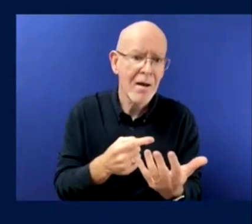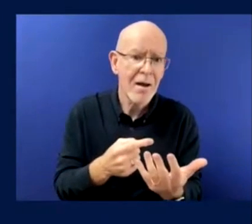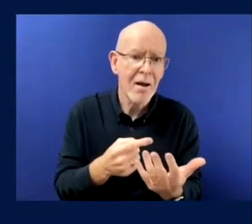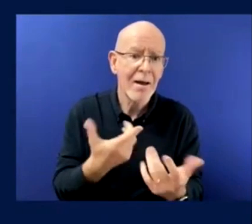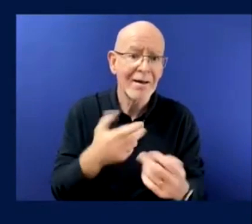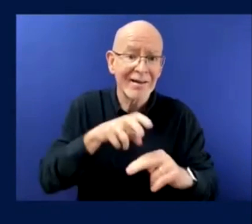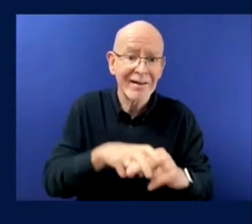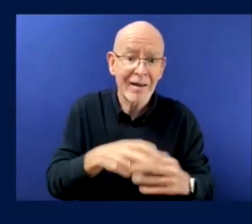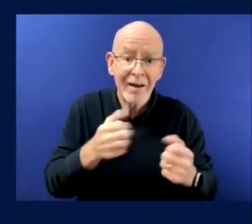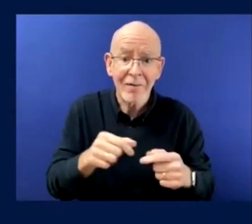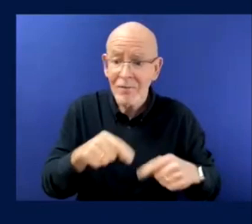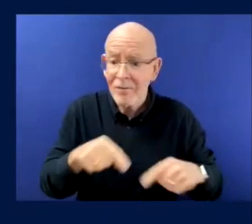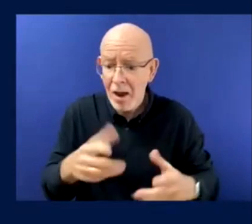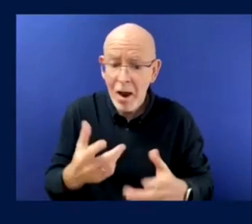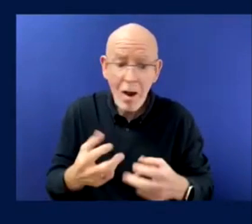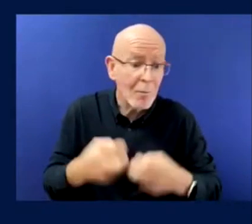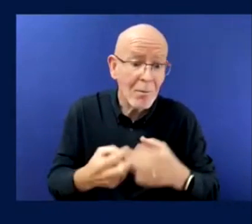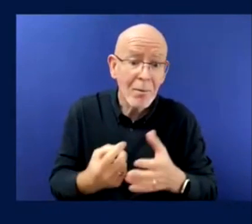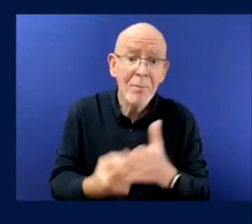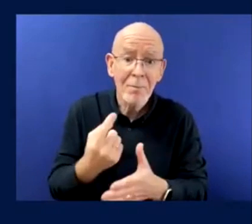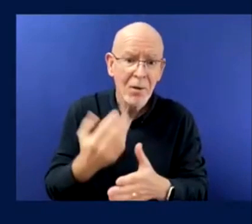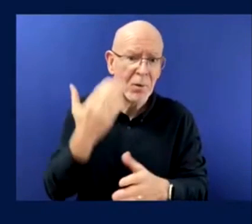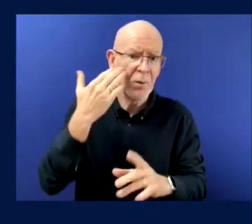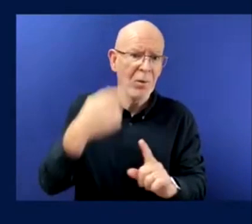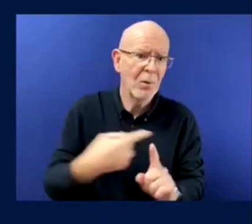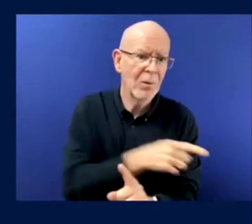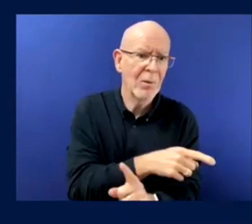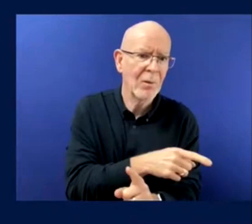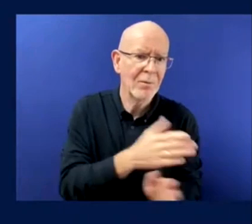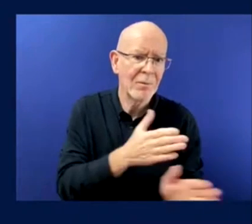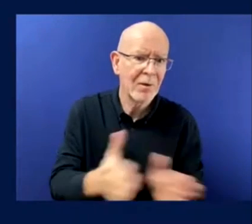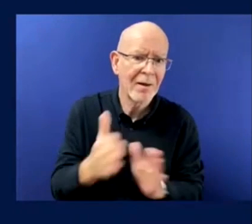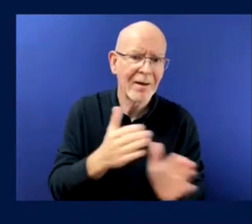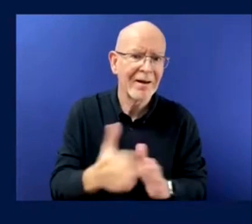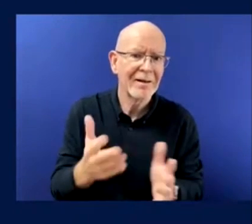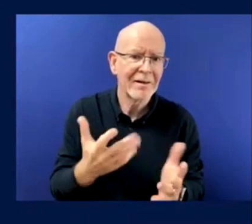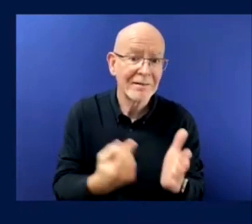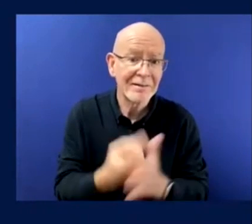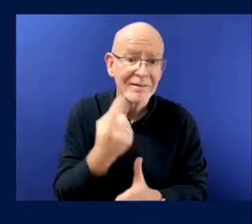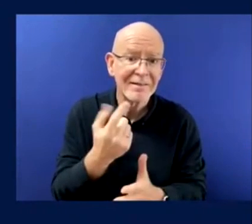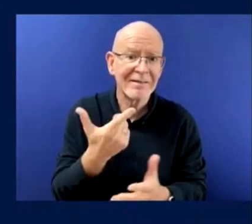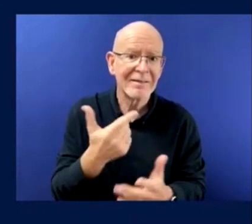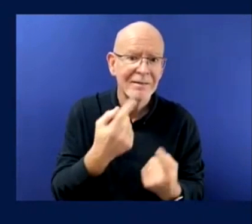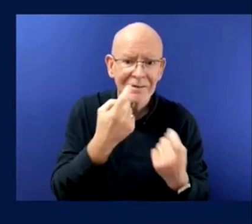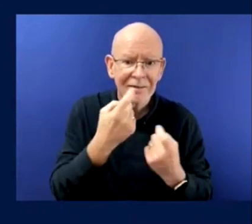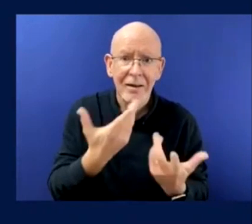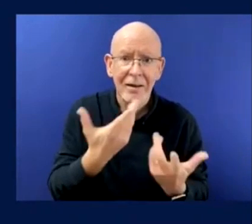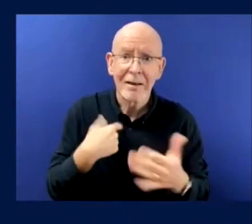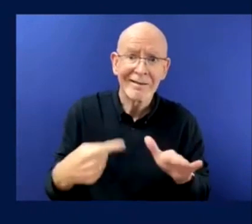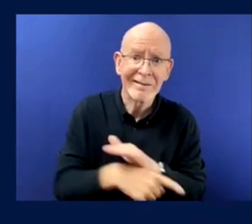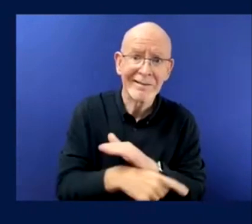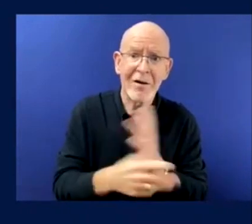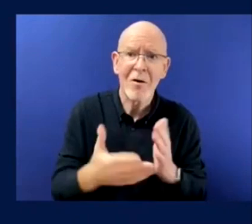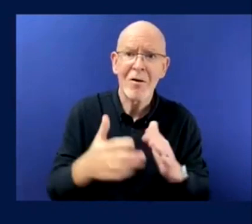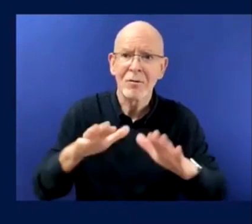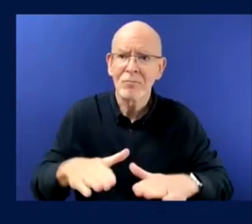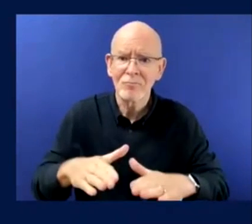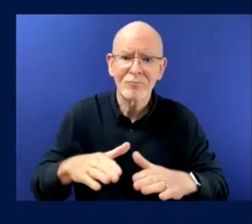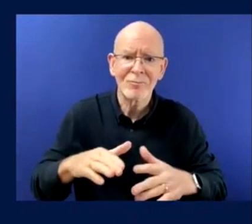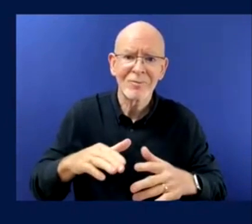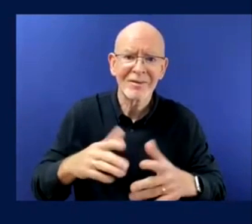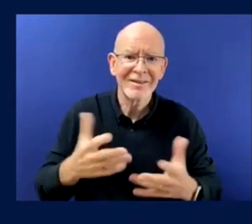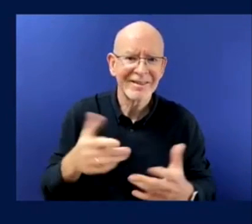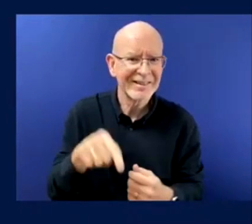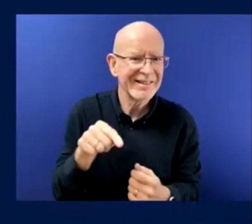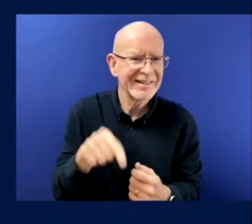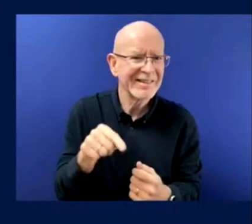non-visibly disabled people will be using non-accessibility tickets. And this should include things about how to get to the stadium, what accessible